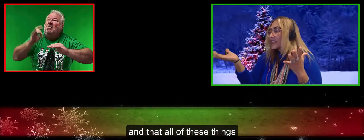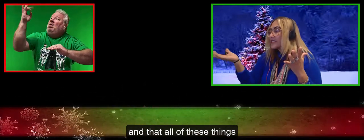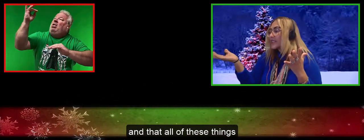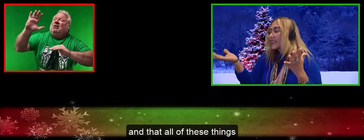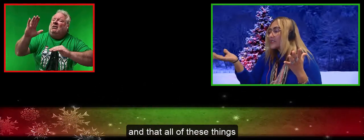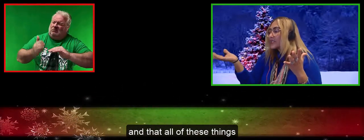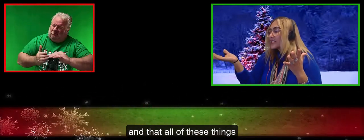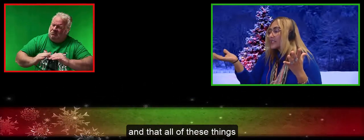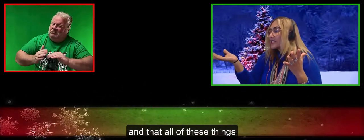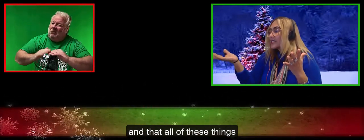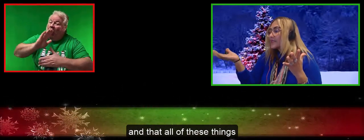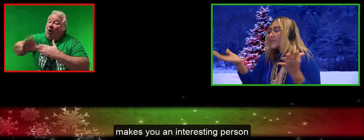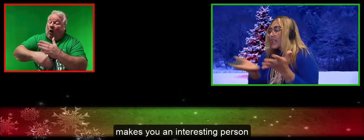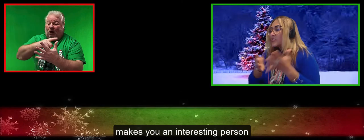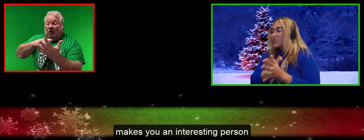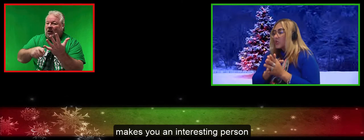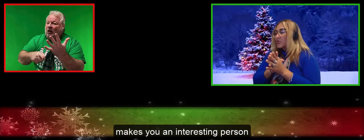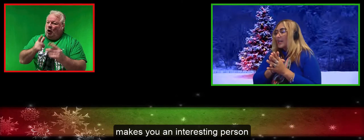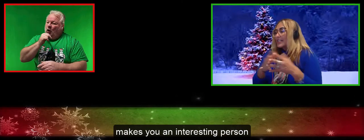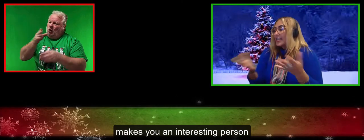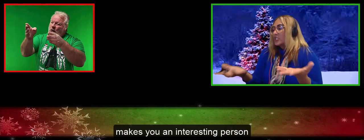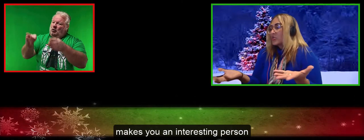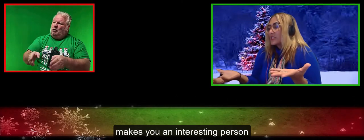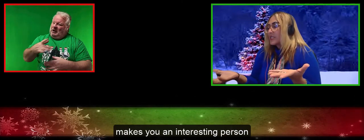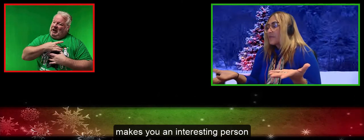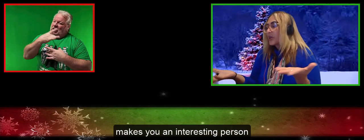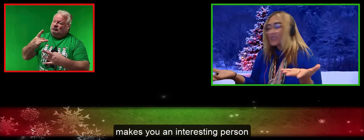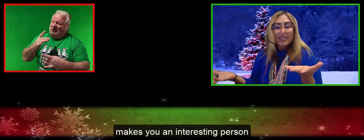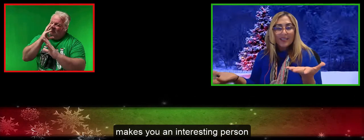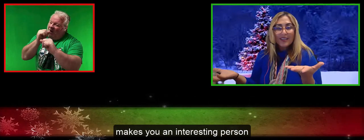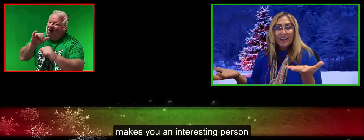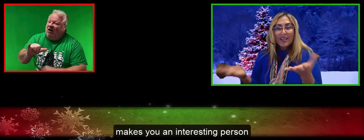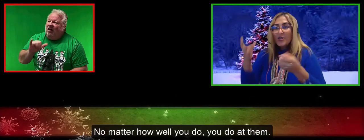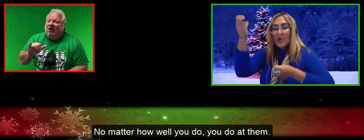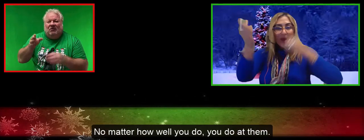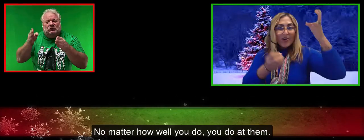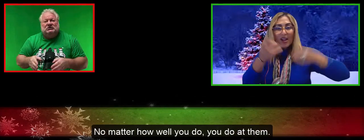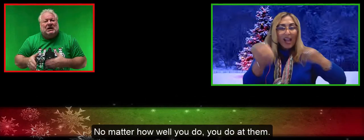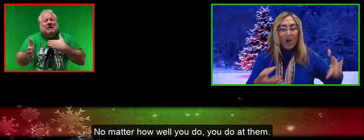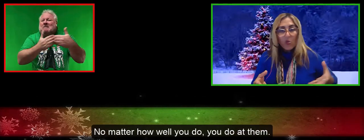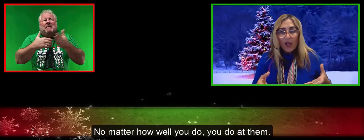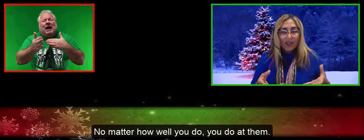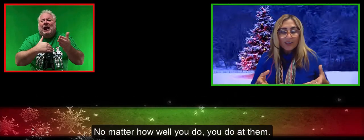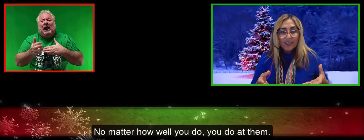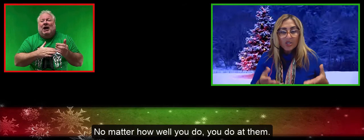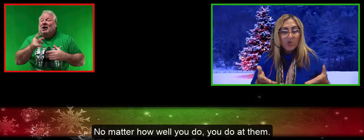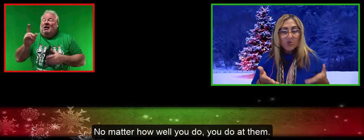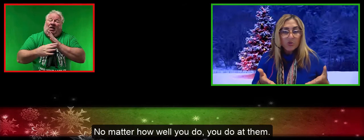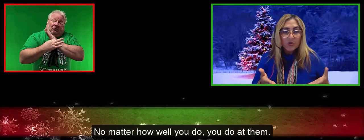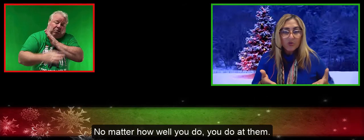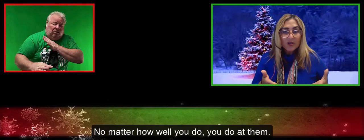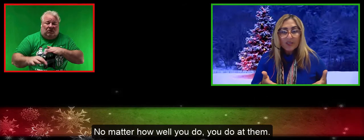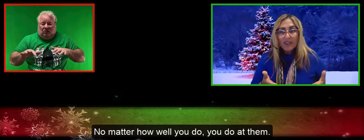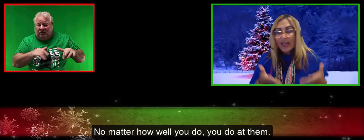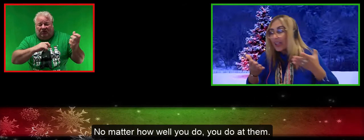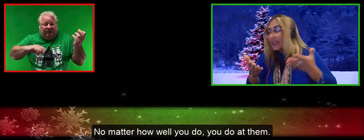all of these things makes you an interesting person, no matter how well you